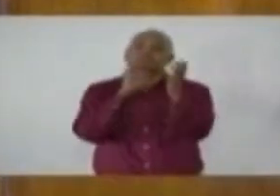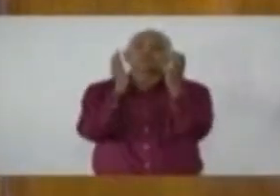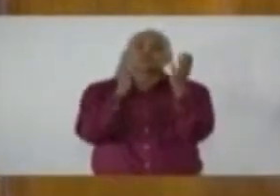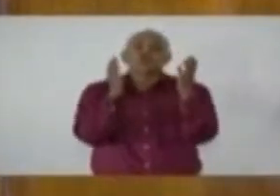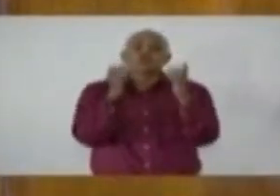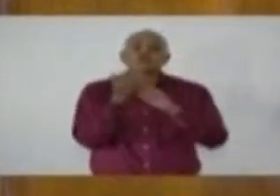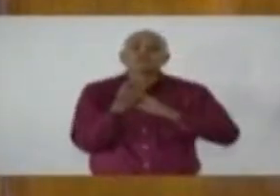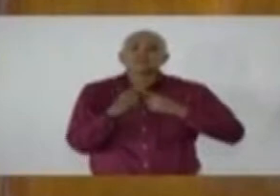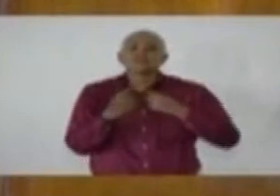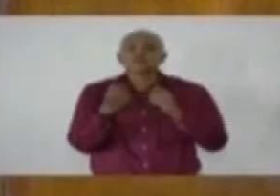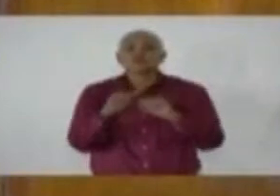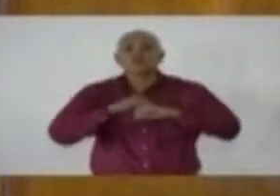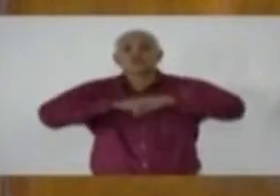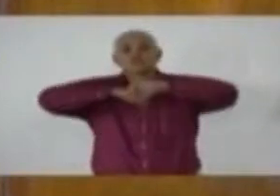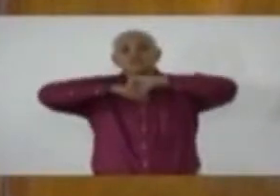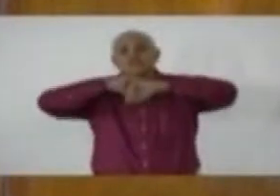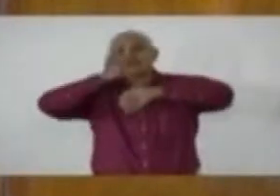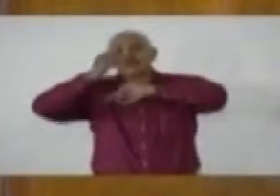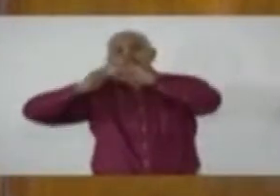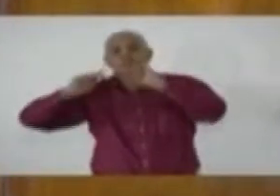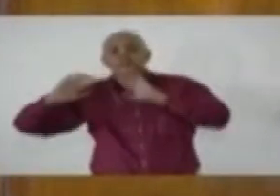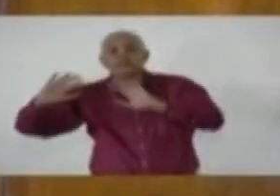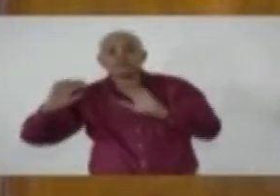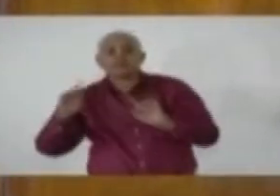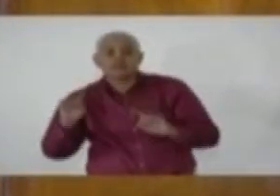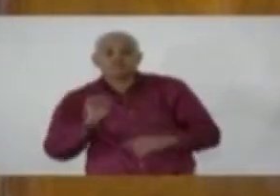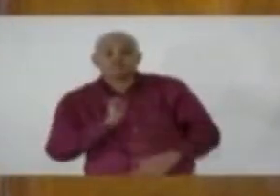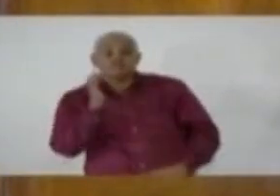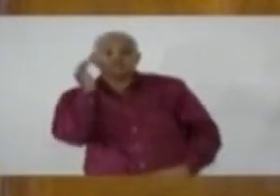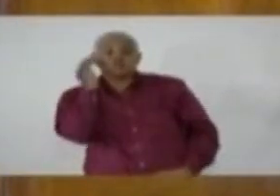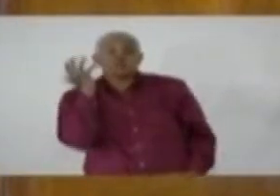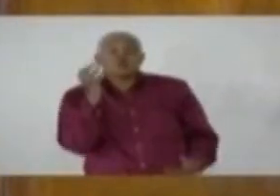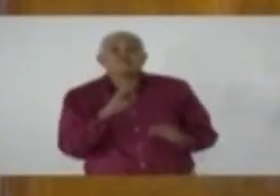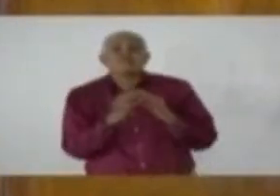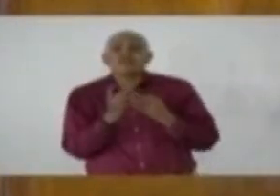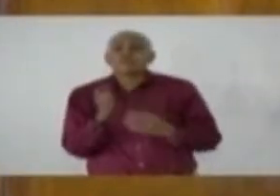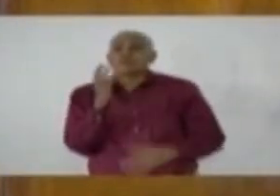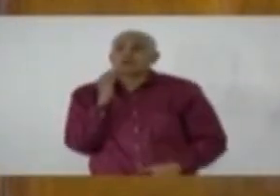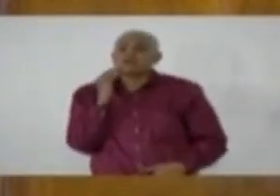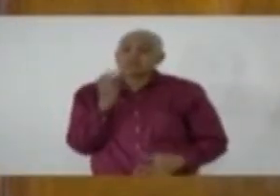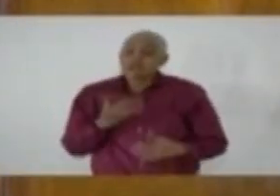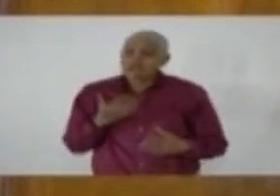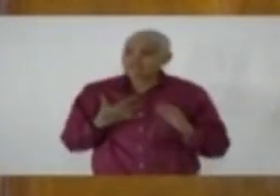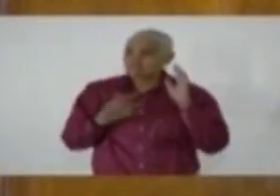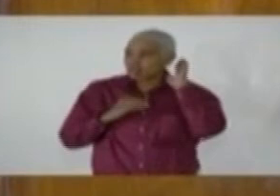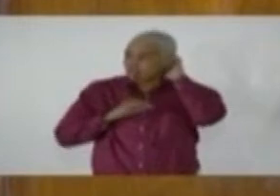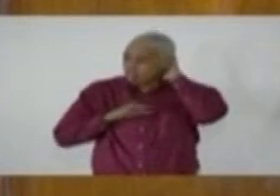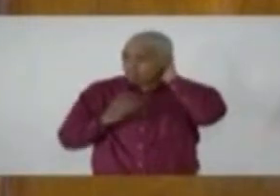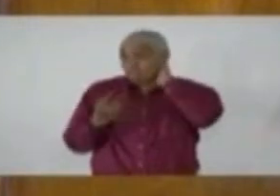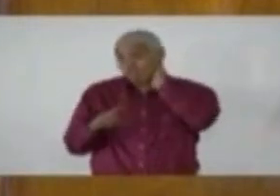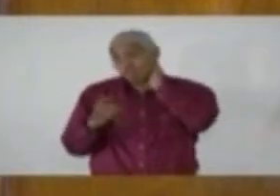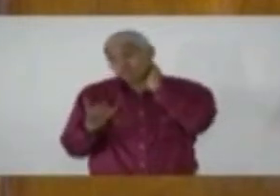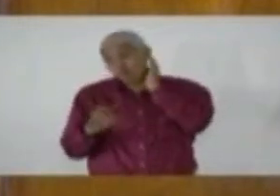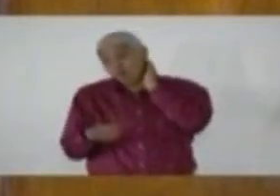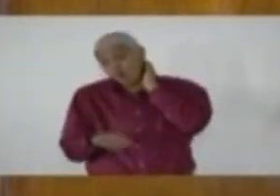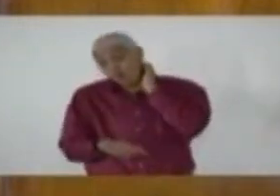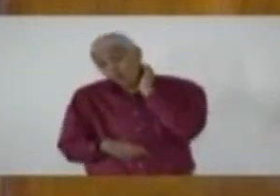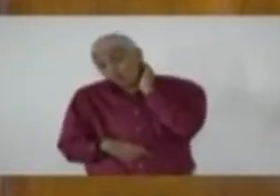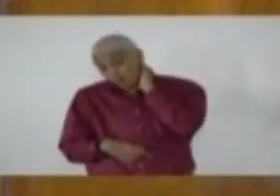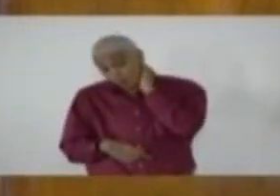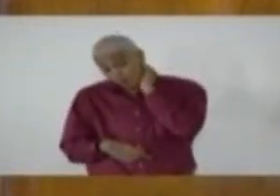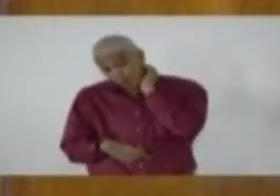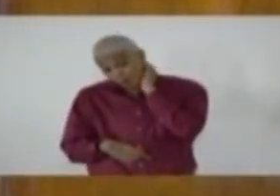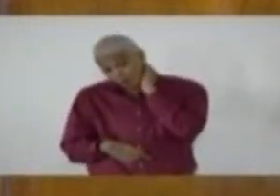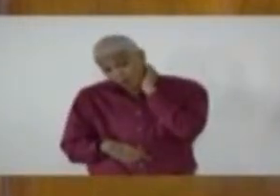and trying to protect others. I know what the family must go through when this happens.